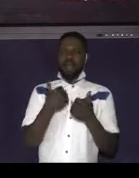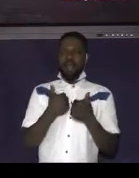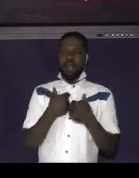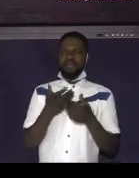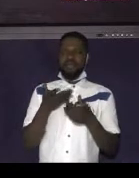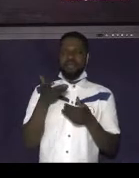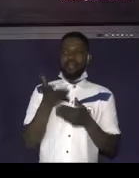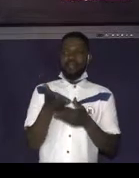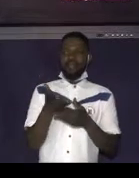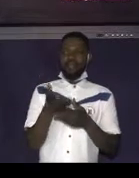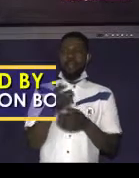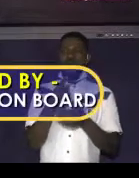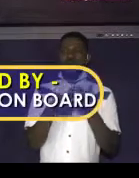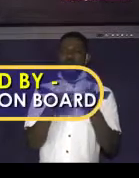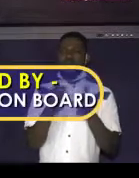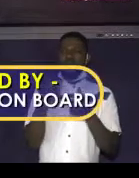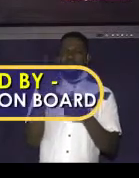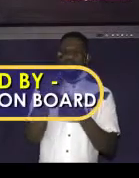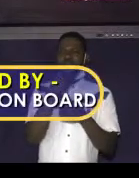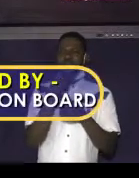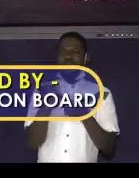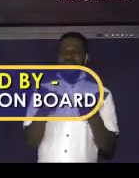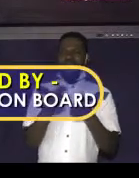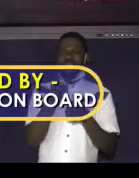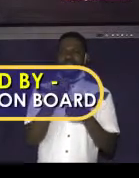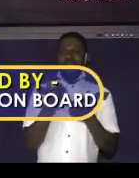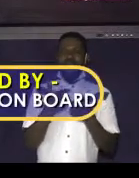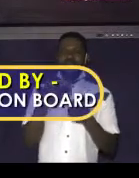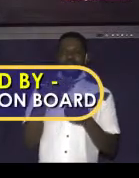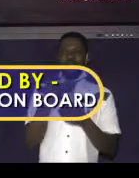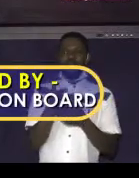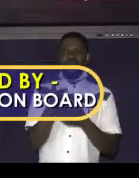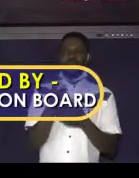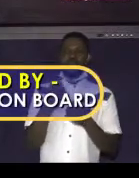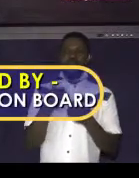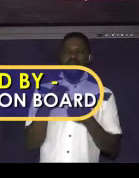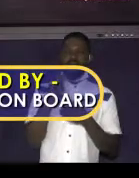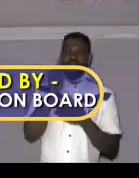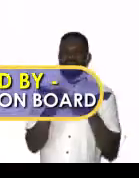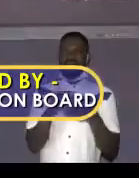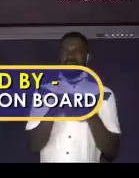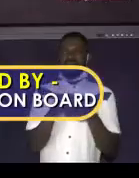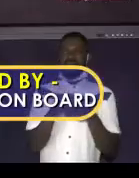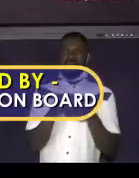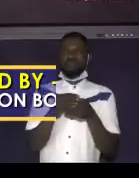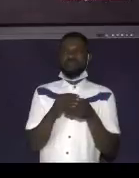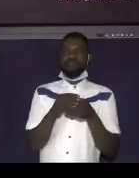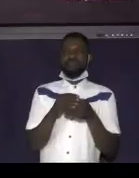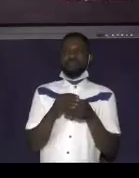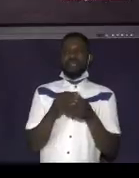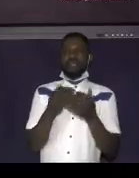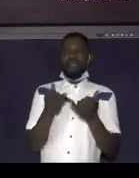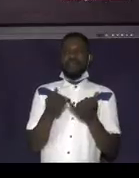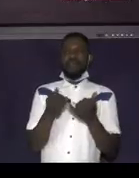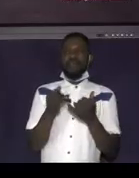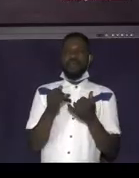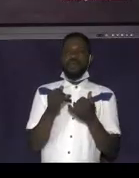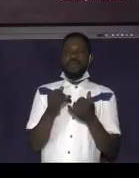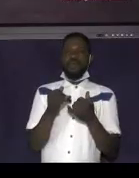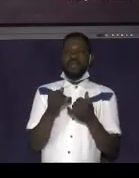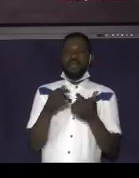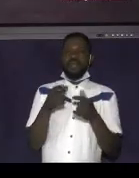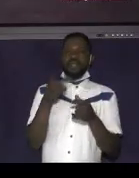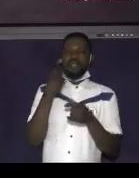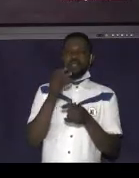there. What a beautiful car you have there. You have the exclamation mark too. Now, let's look